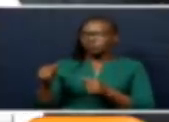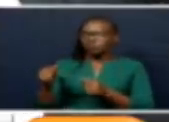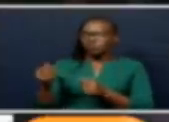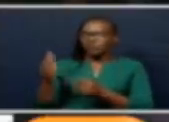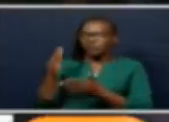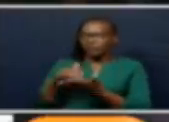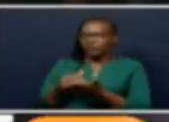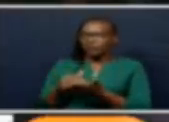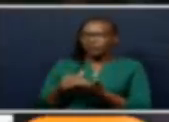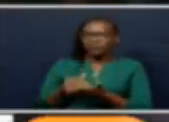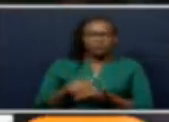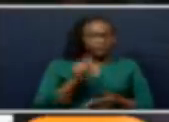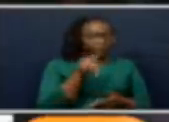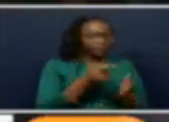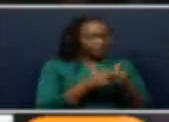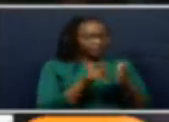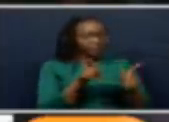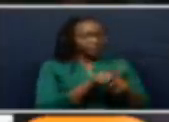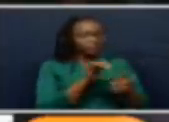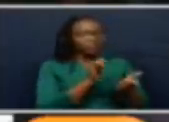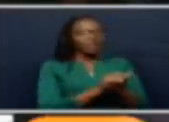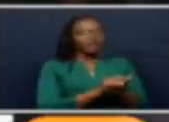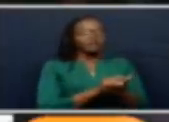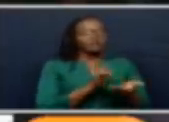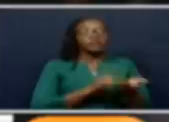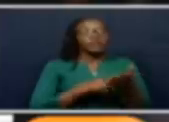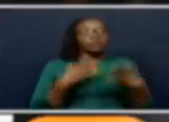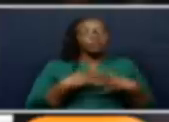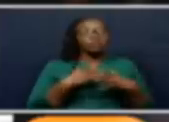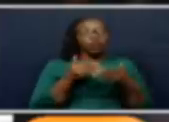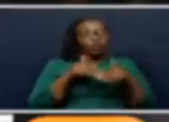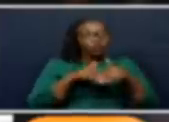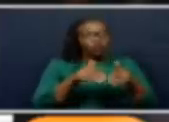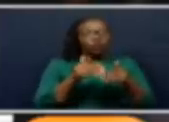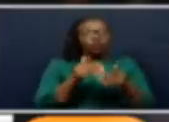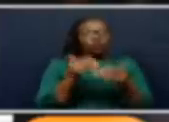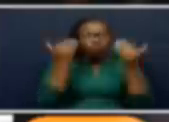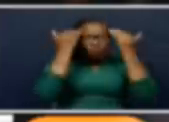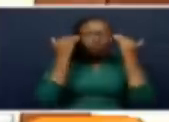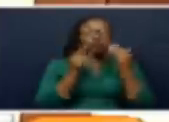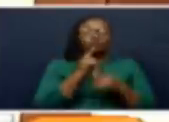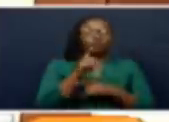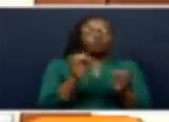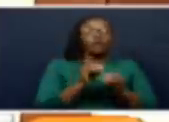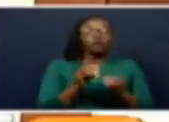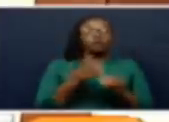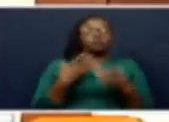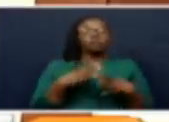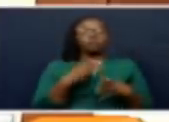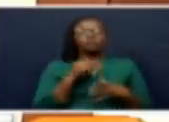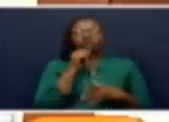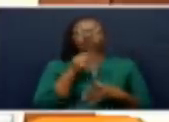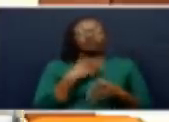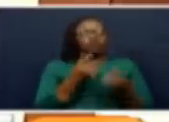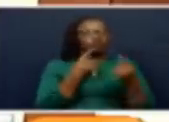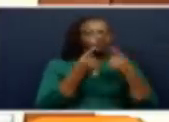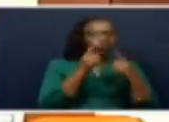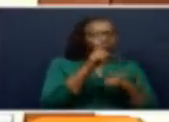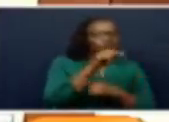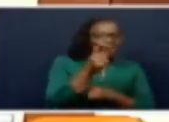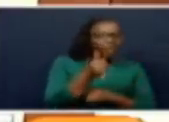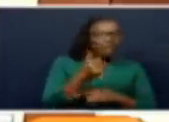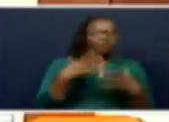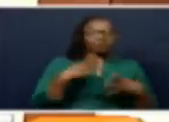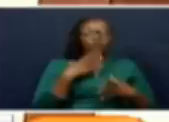it starts like that when people are defying court orders. People don't want to listen to one another. People want to talk to each other. People want to reach out on